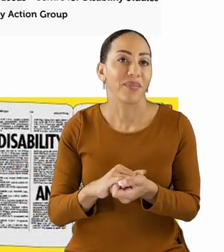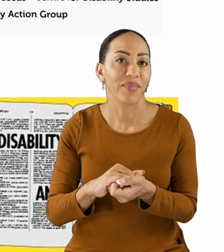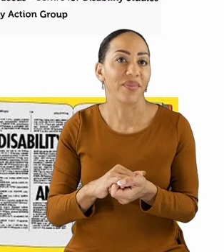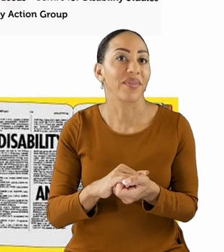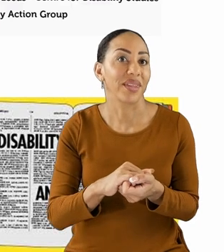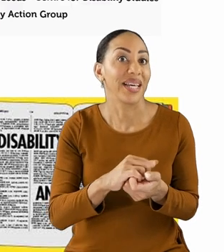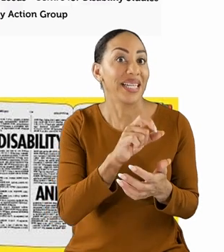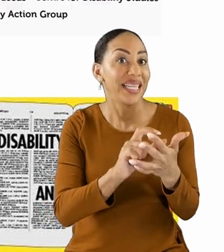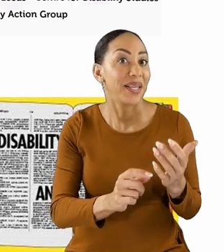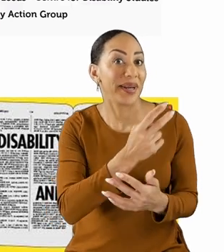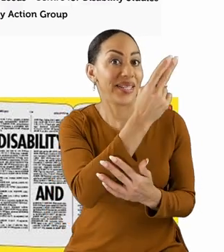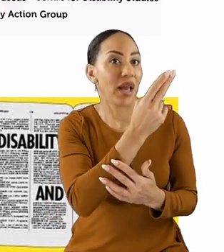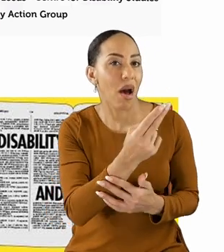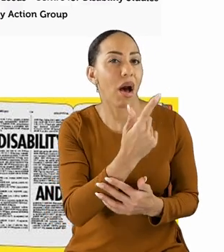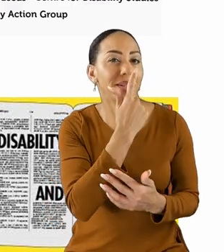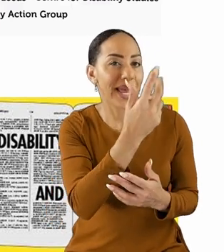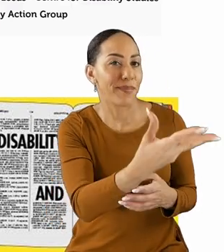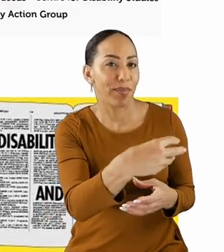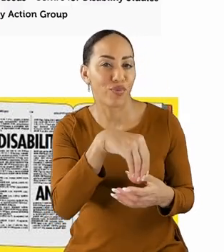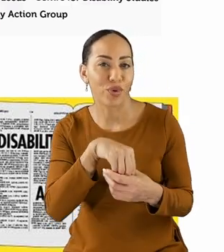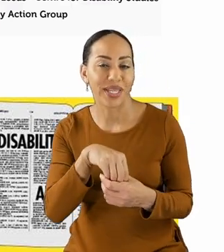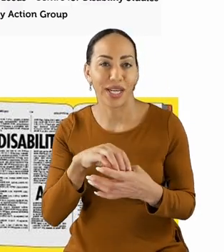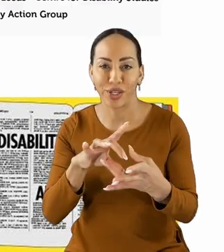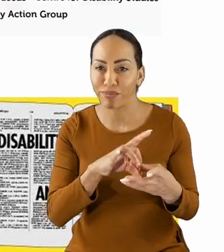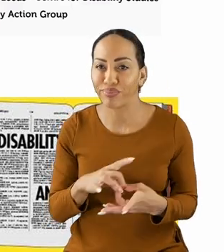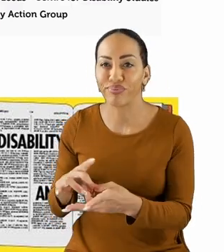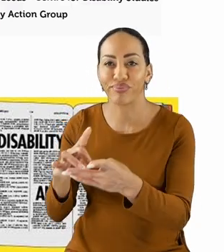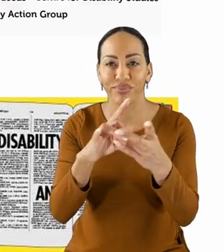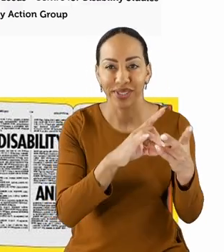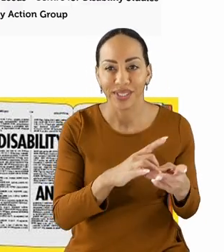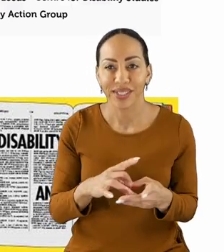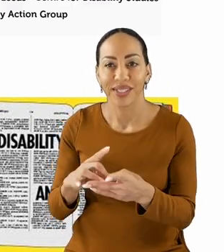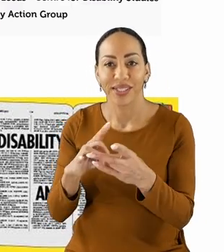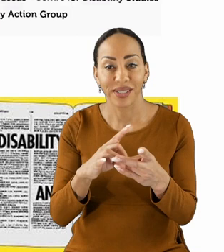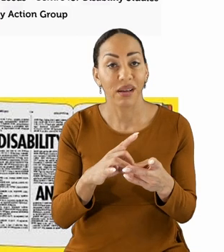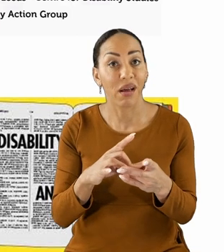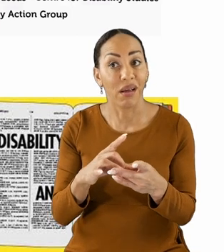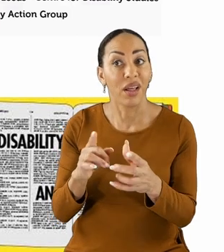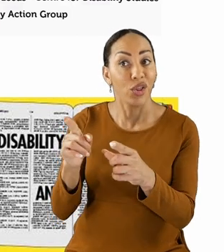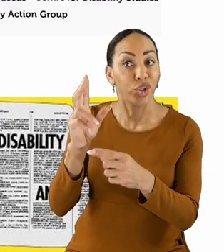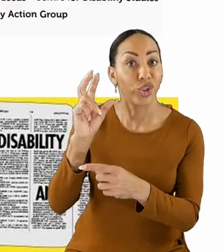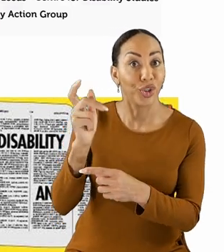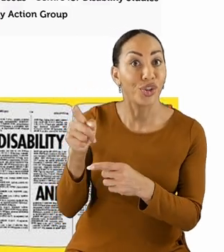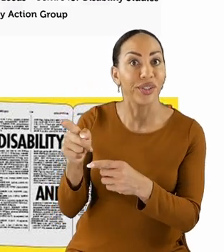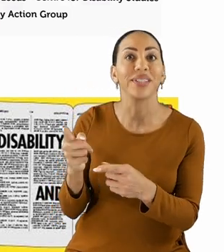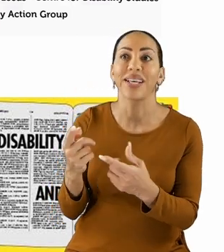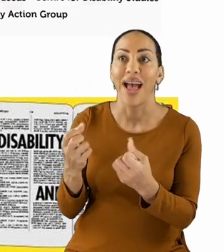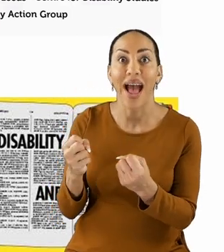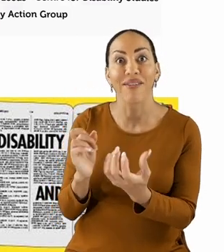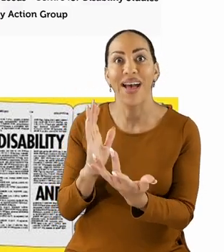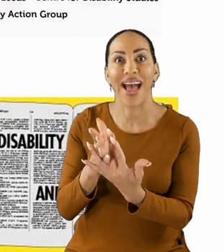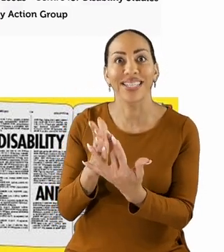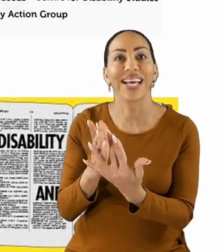gel and create understanding around that. But you can just see, if those students had access to the technology we're talking about, what a